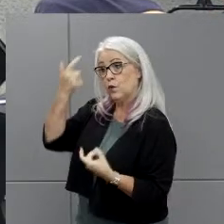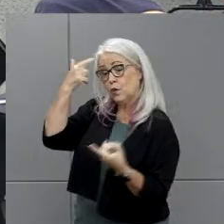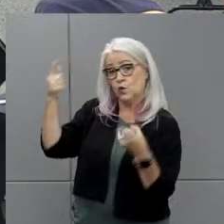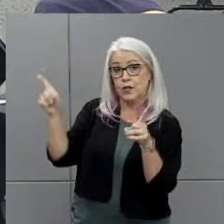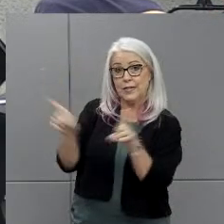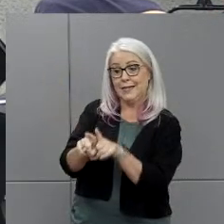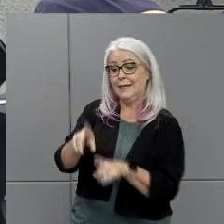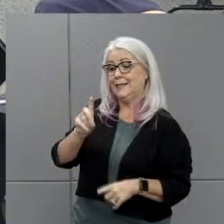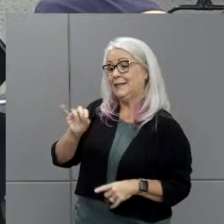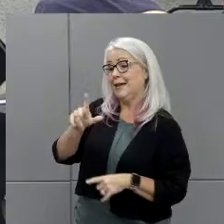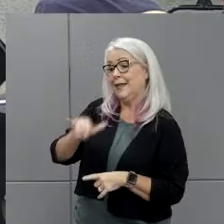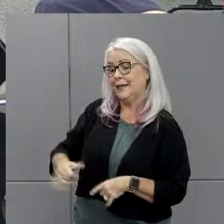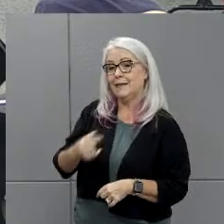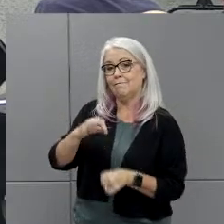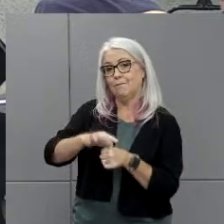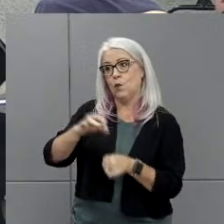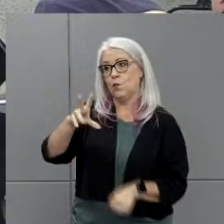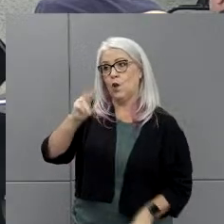Daly, you vote no.